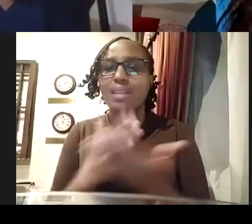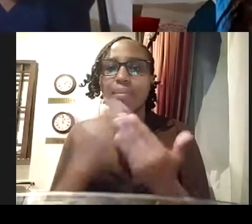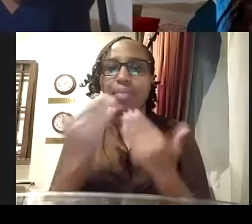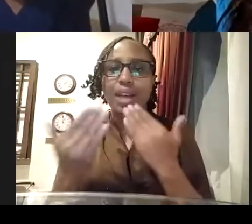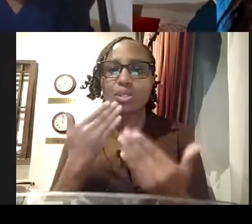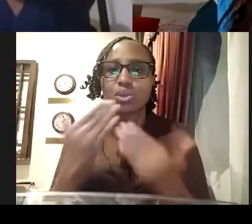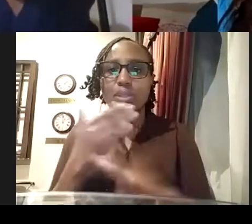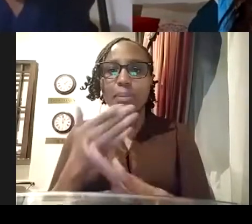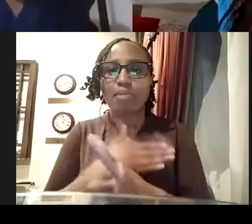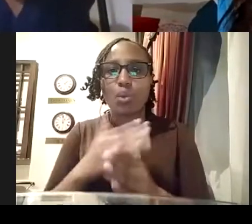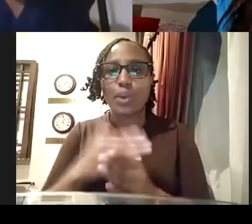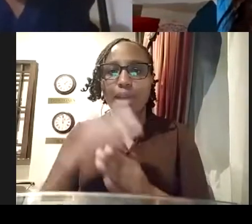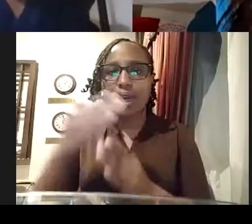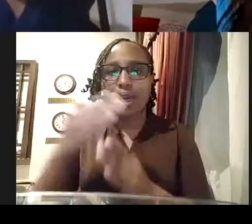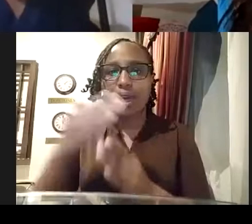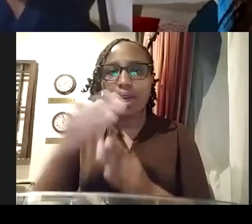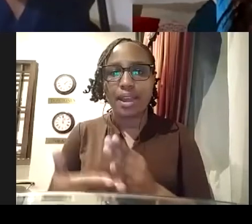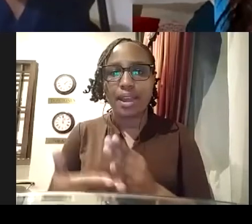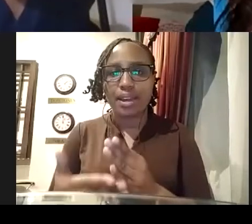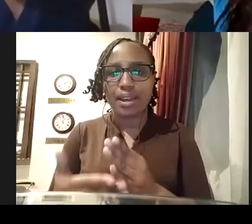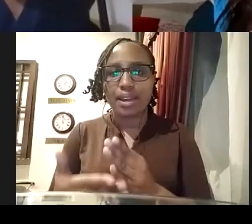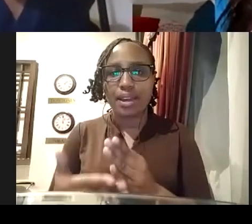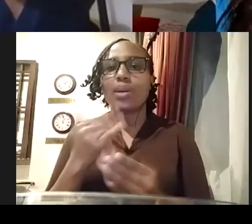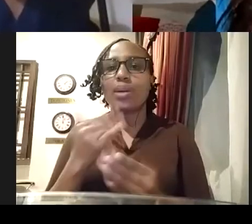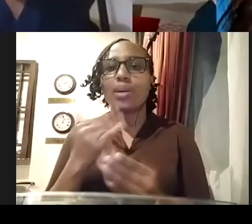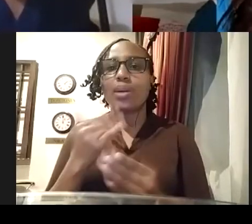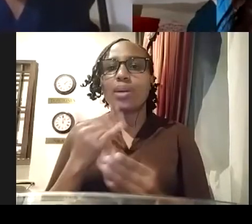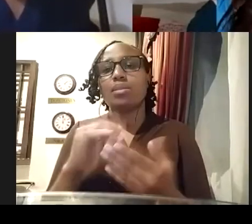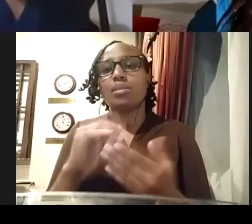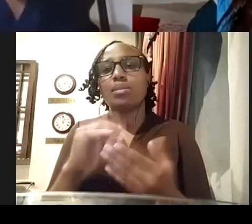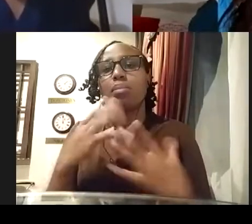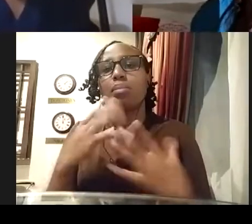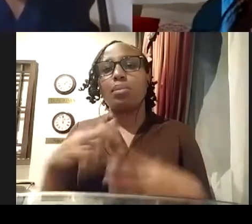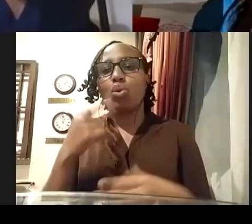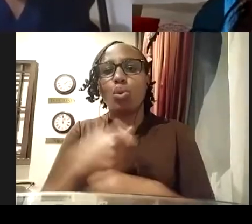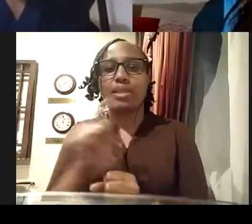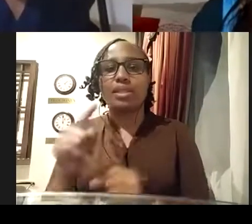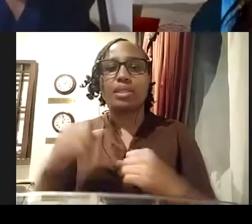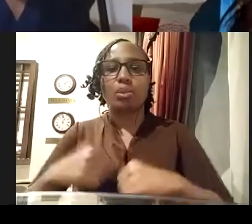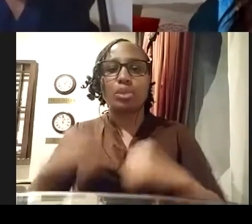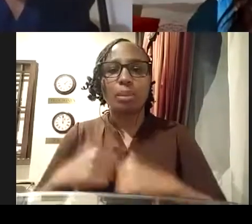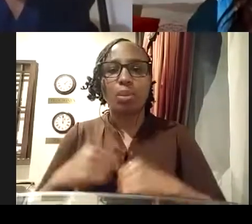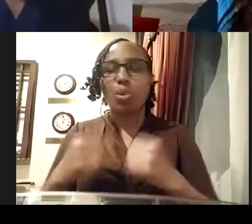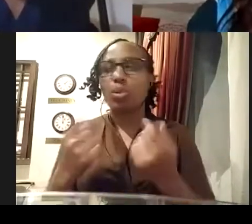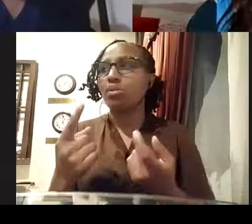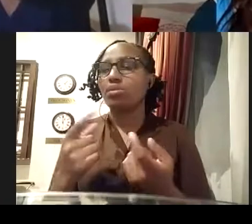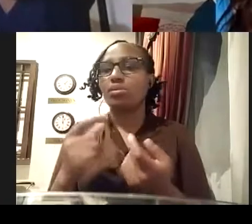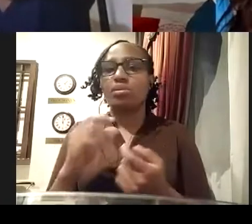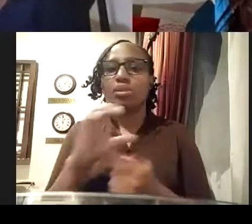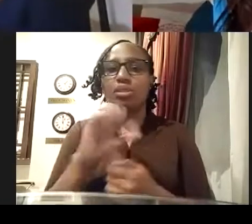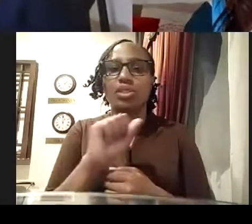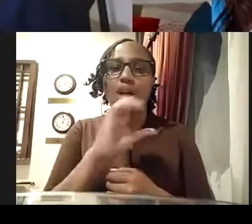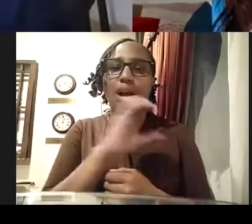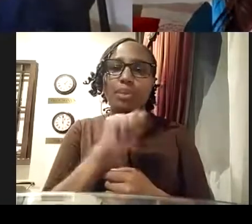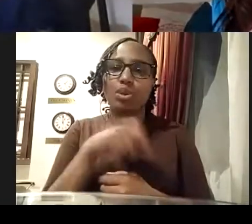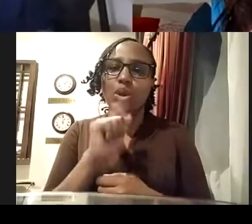end. I'd like to thank the people that made this event possible: the Sharjah World Book Capital, Sigrid Rising Trust, the